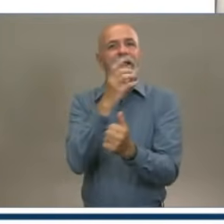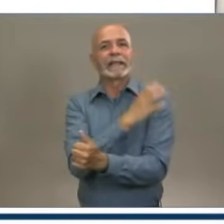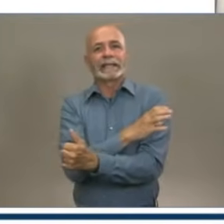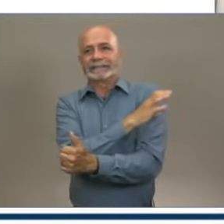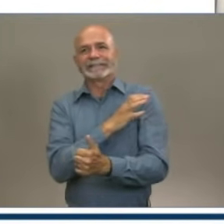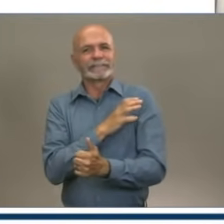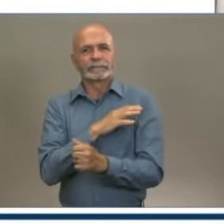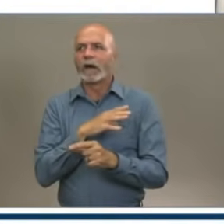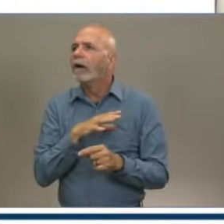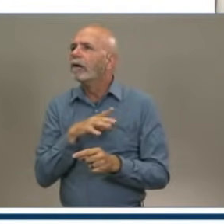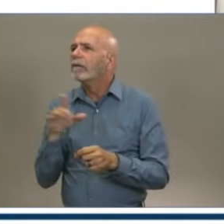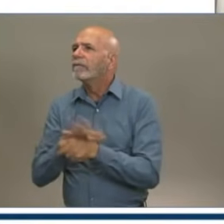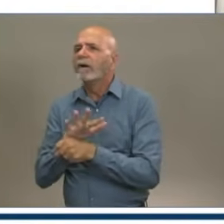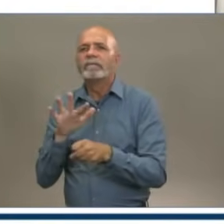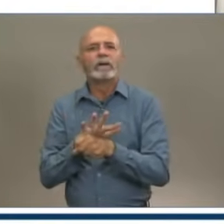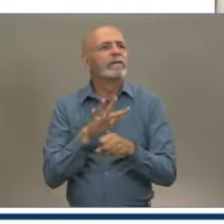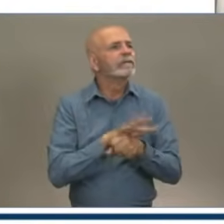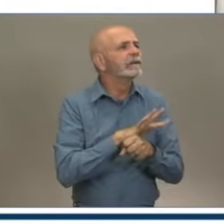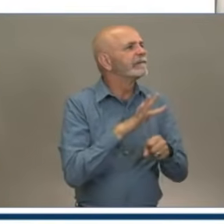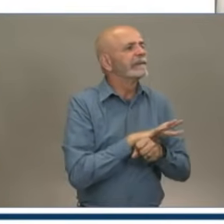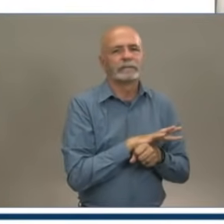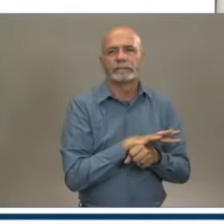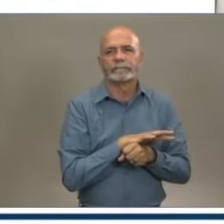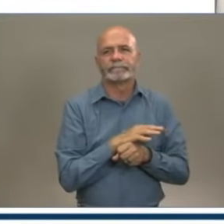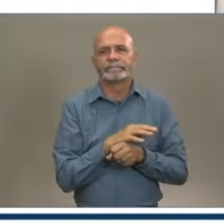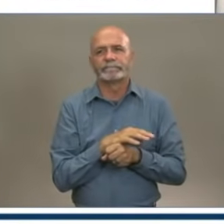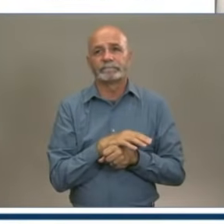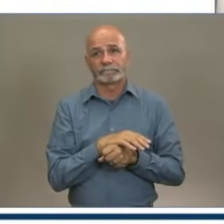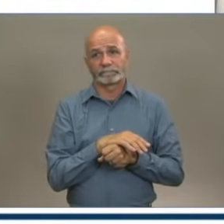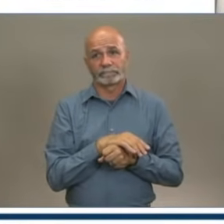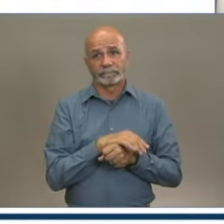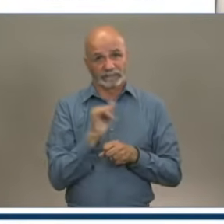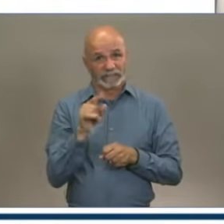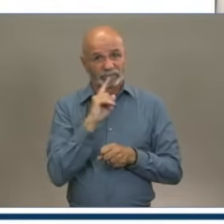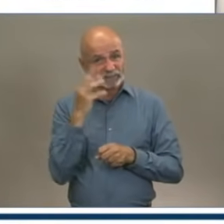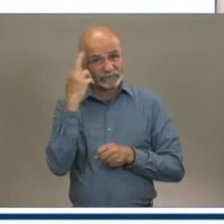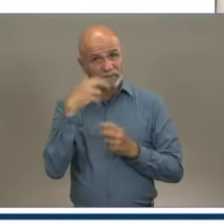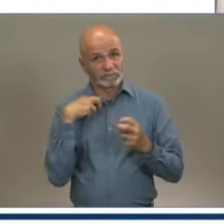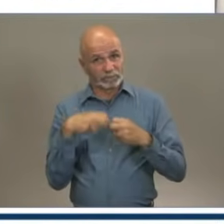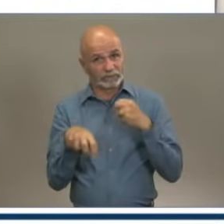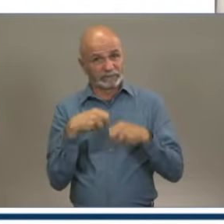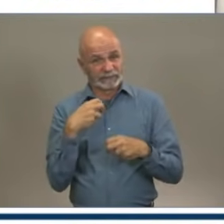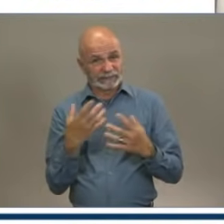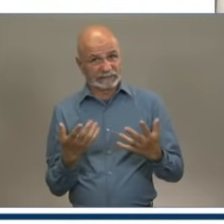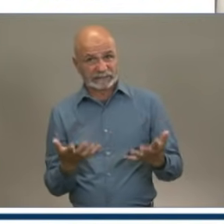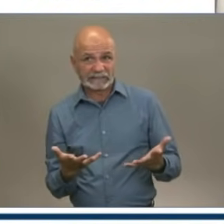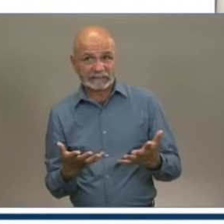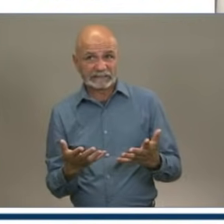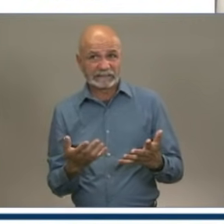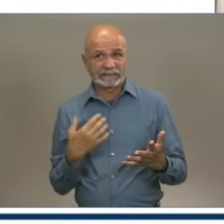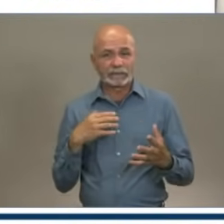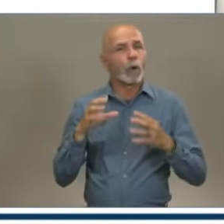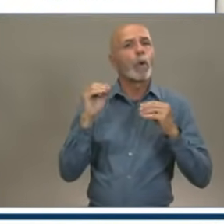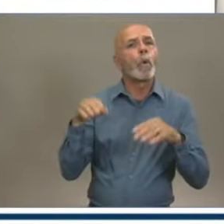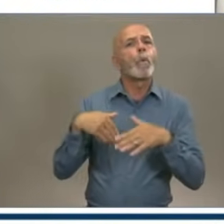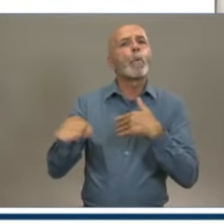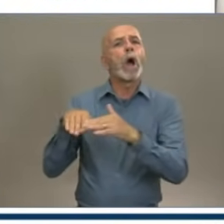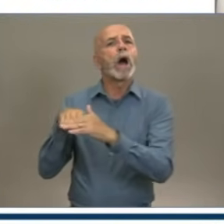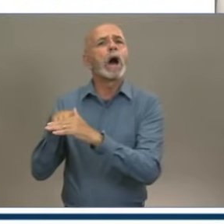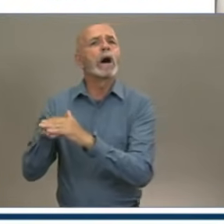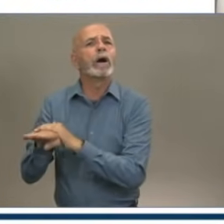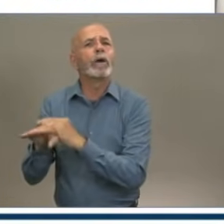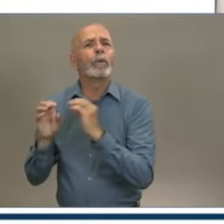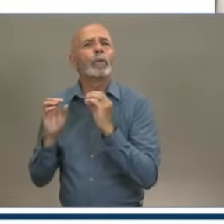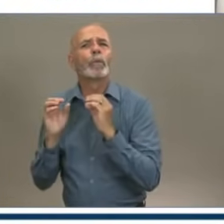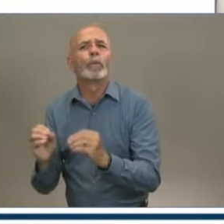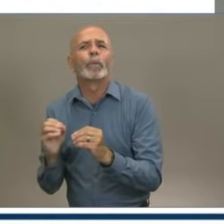up, could that be a concern as well, especially in places that don't have walk-in clinics like Halifax? Well, we do have a